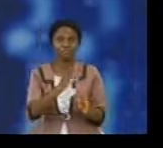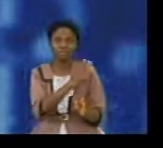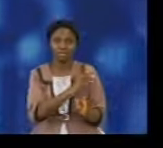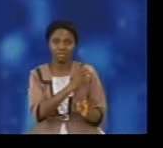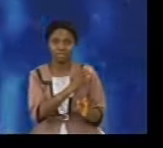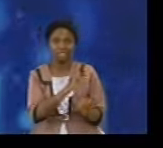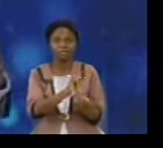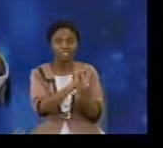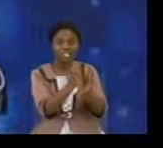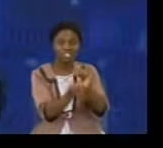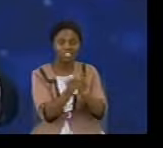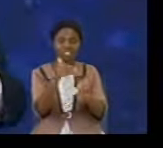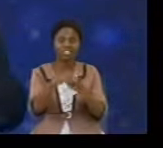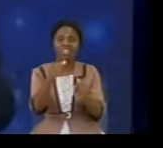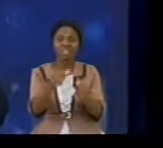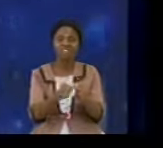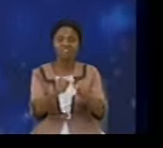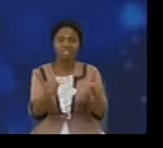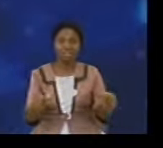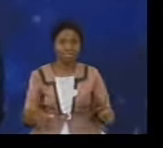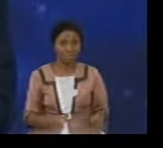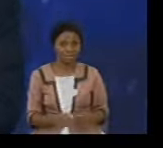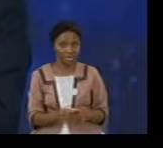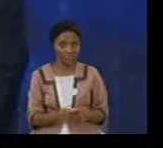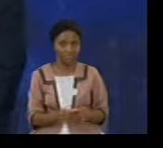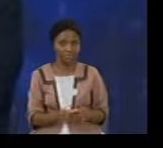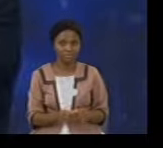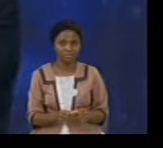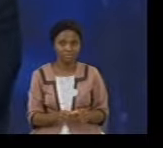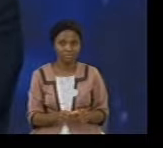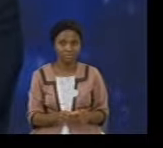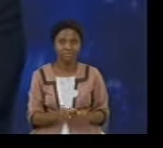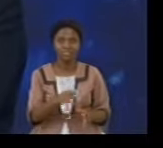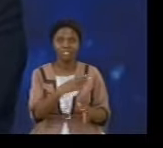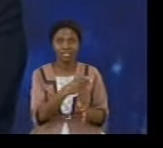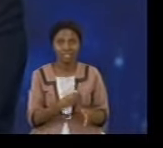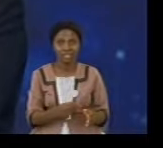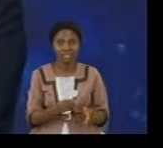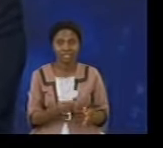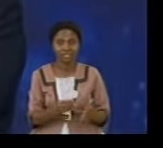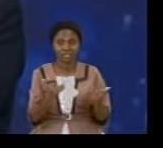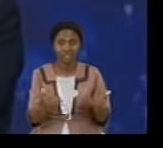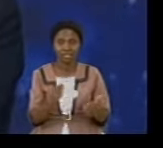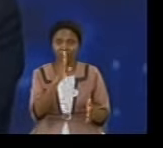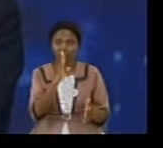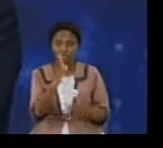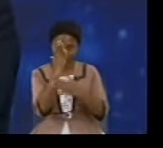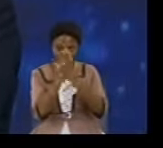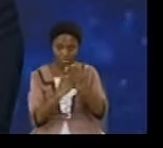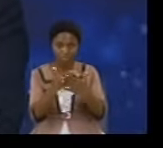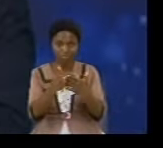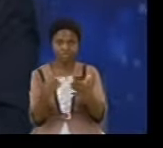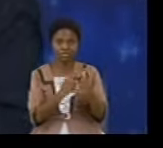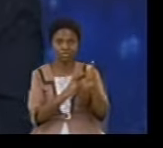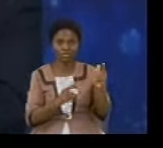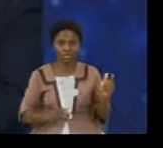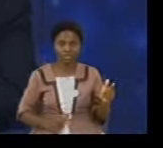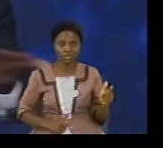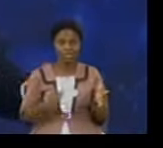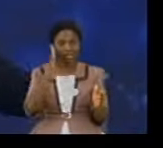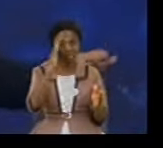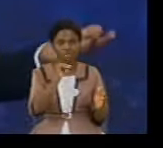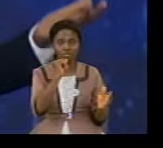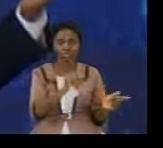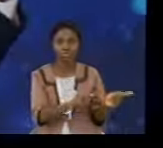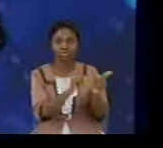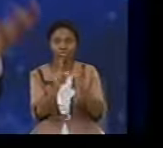every area, and the heart now, being humble before the Lord, will not go into pride